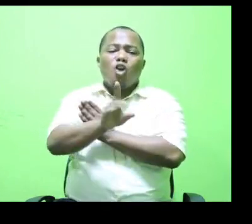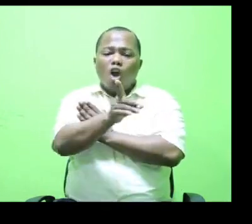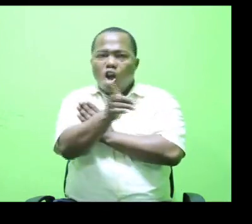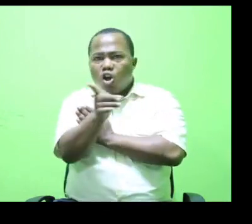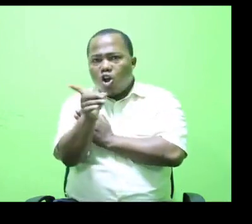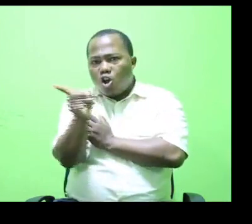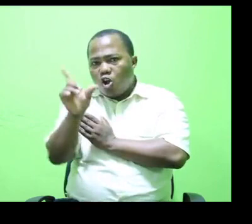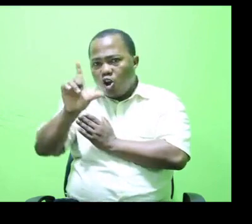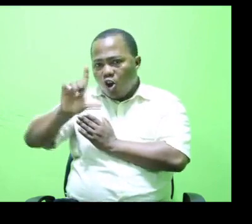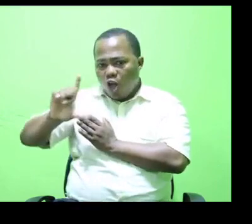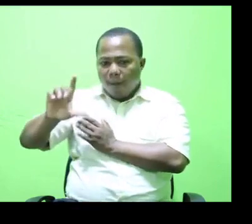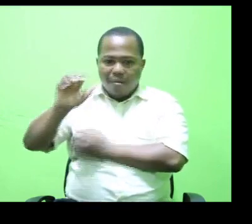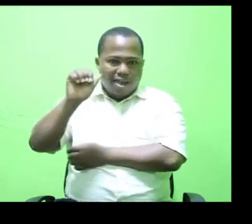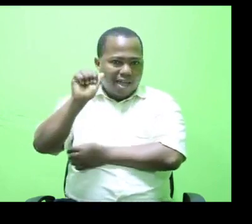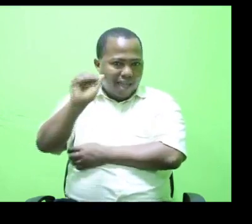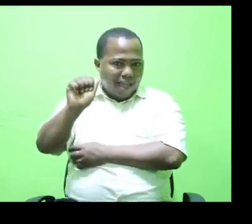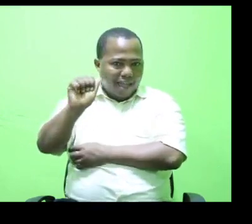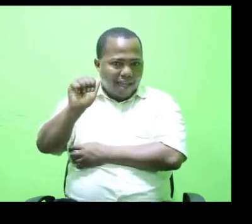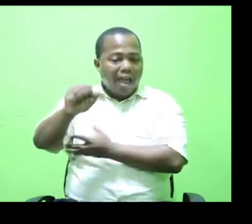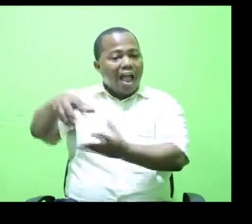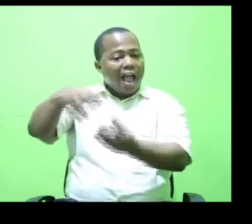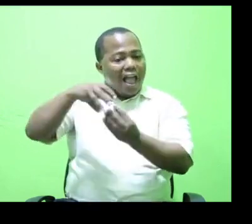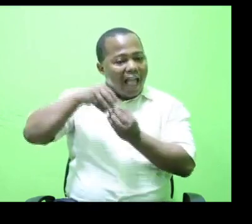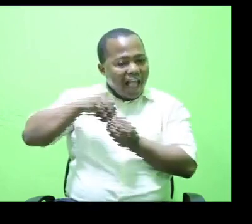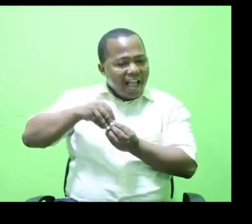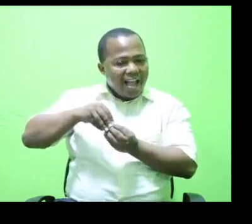Immunoglobulin A and